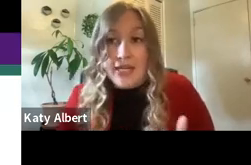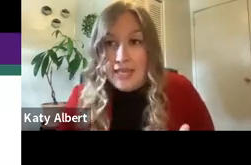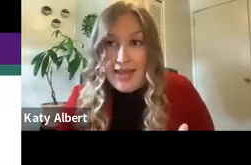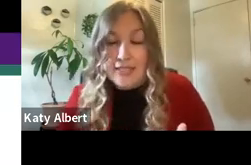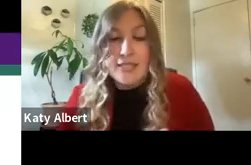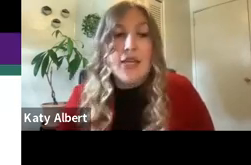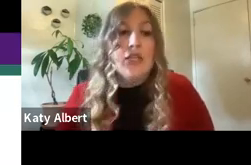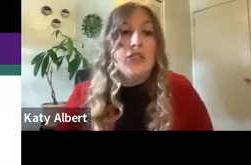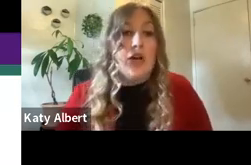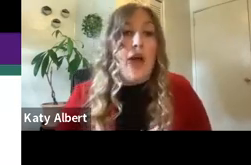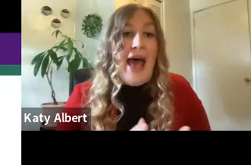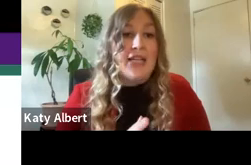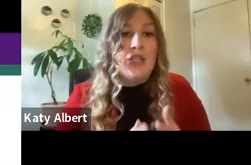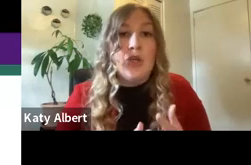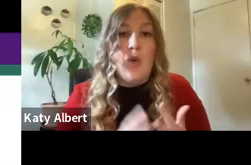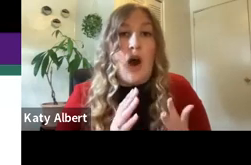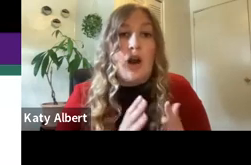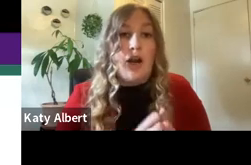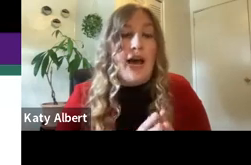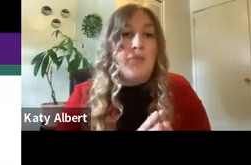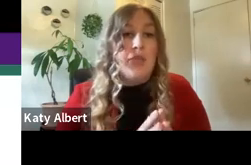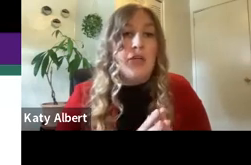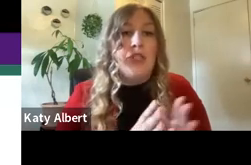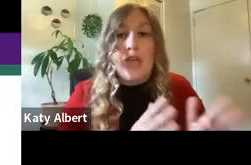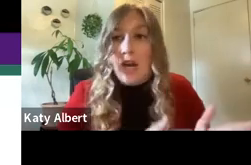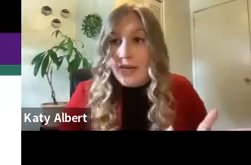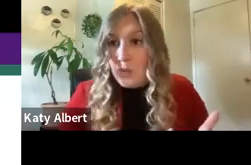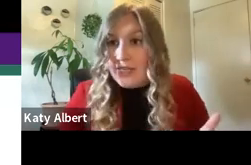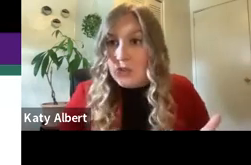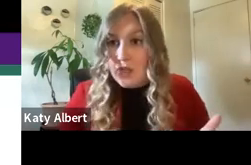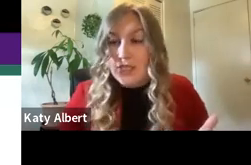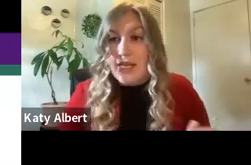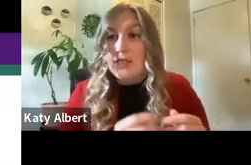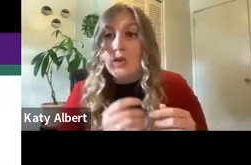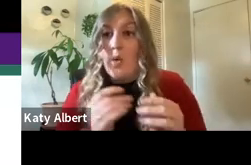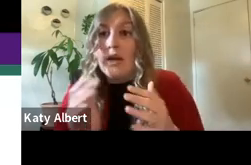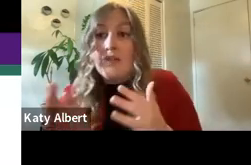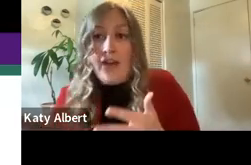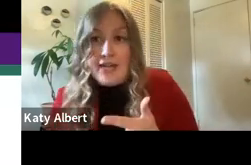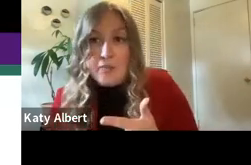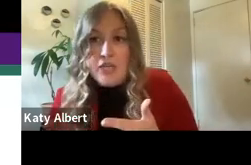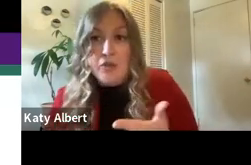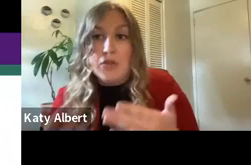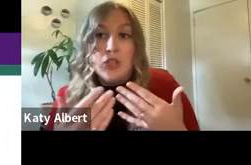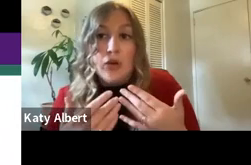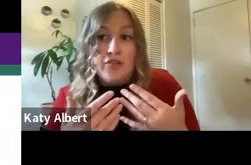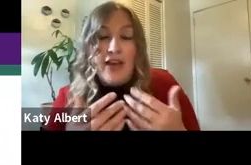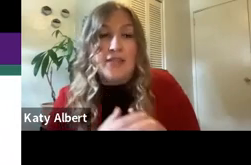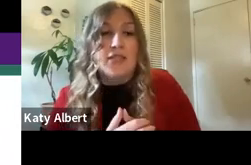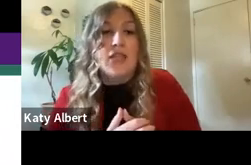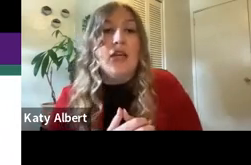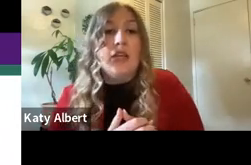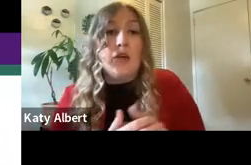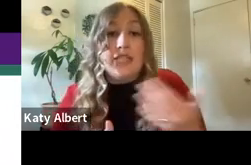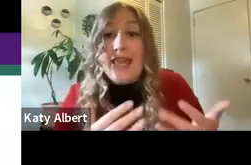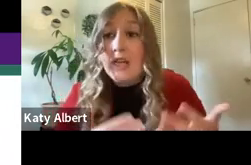channel analytics. So as you are, sharing resources or inviting people to